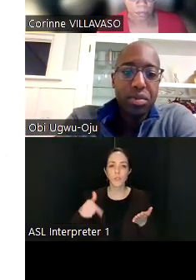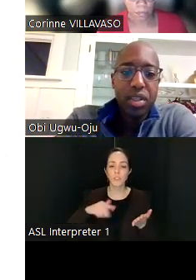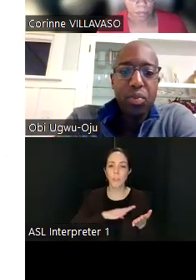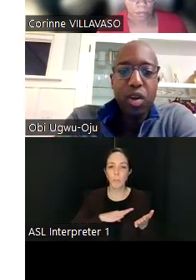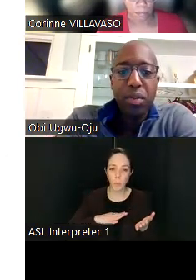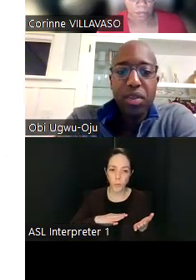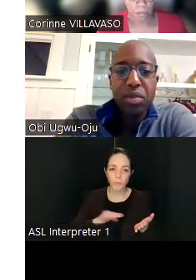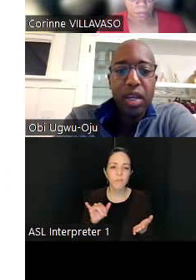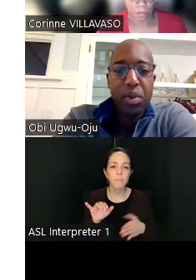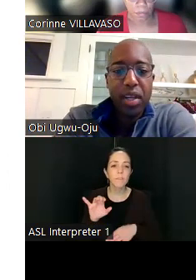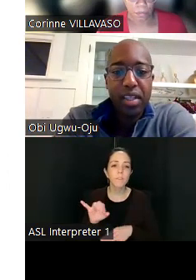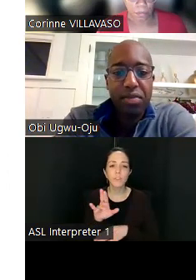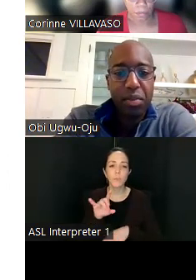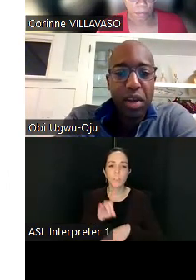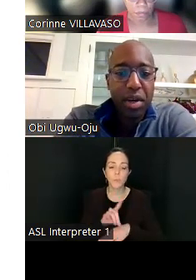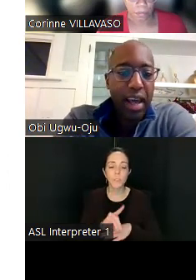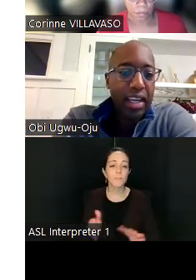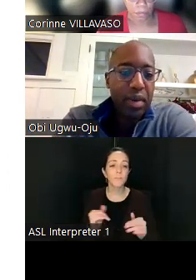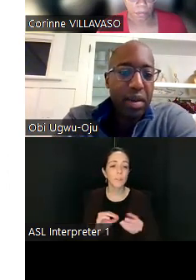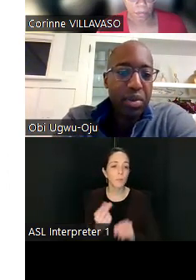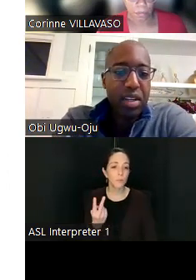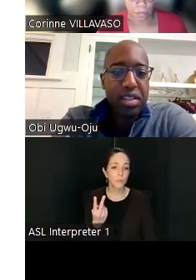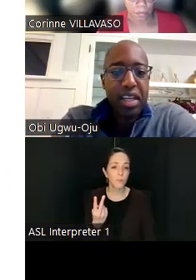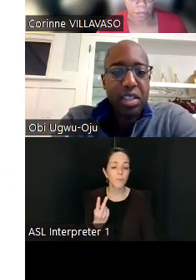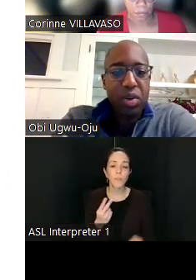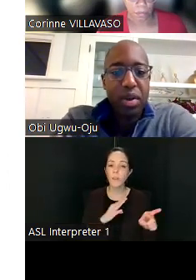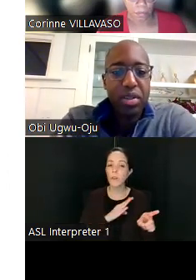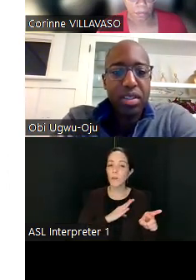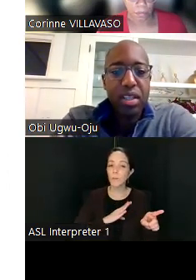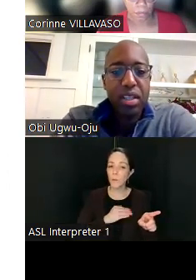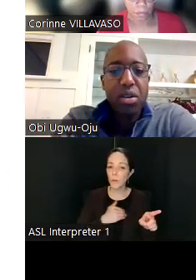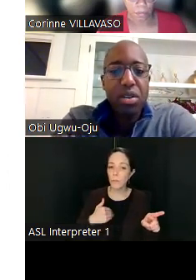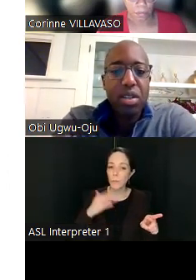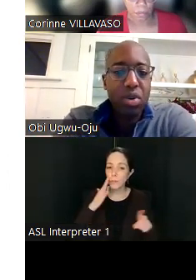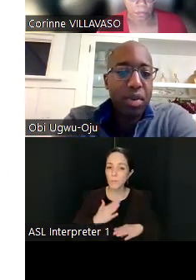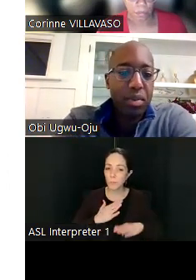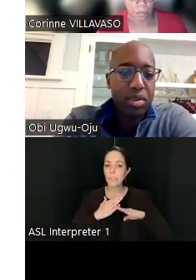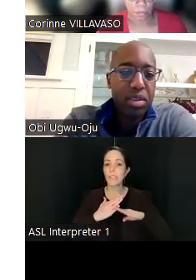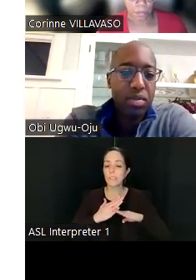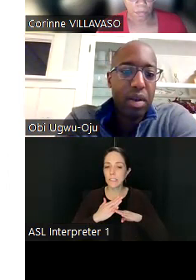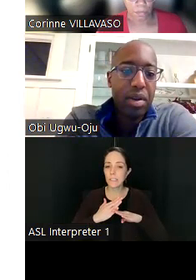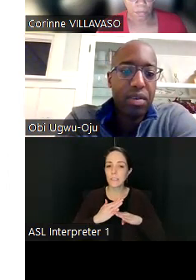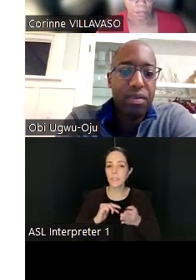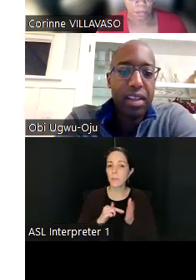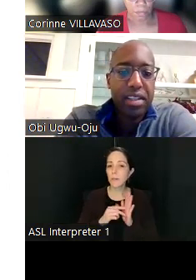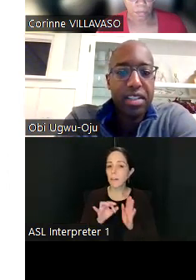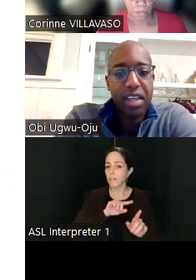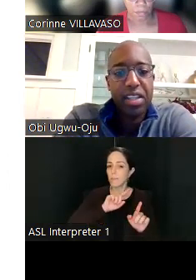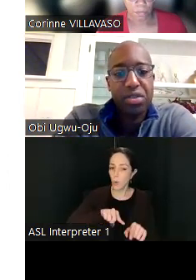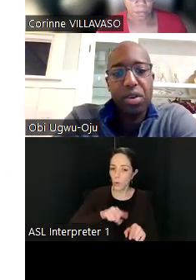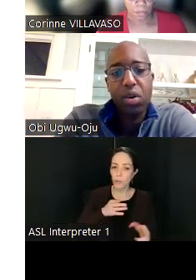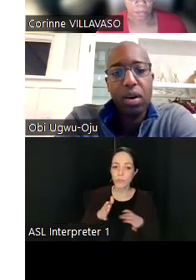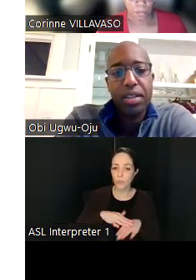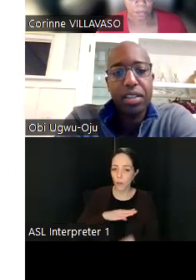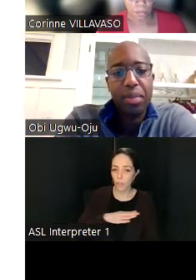Subpoint two, the board members being protected from prohibited acts by employers against board members. Notice to board members, remedy for violations